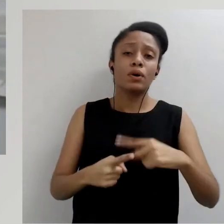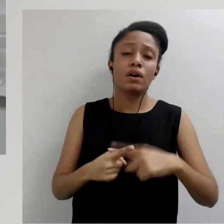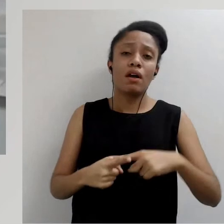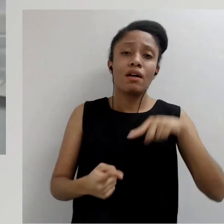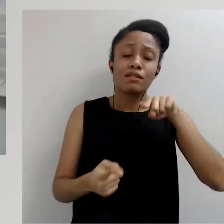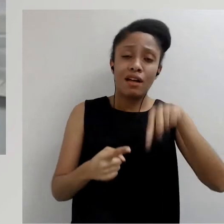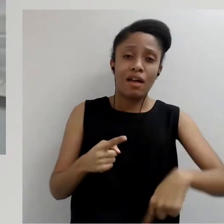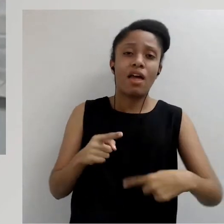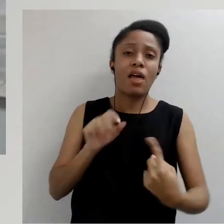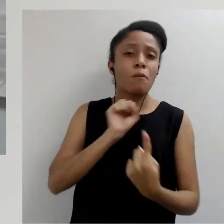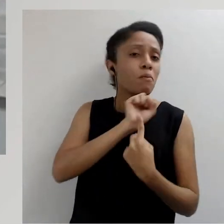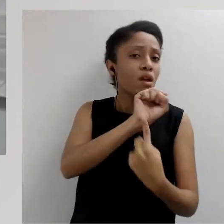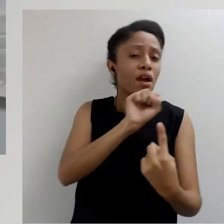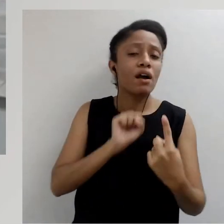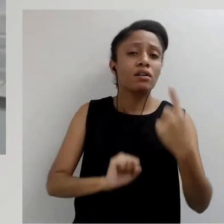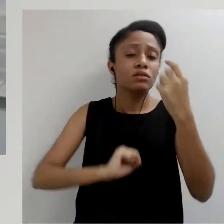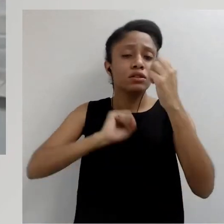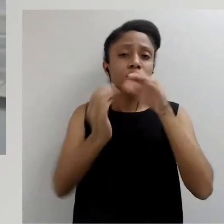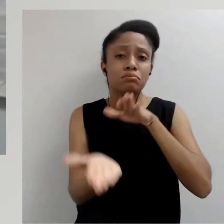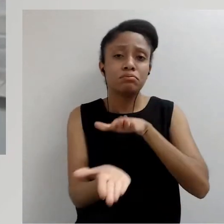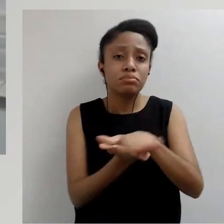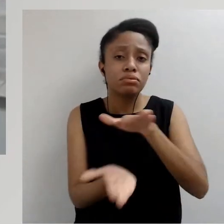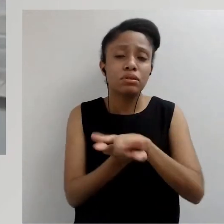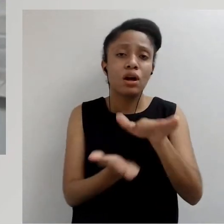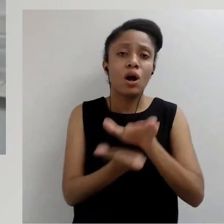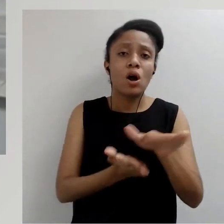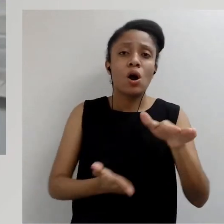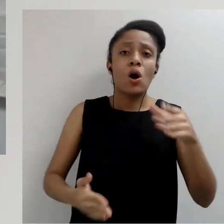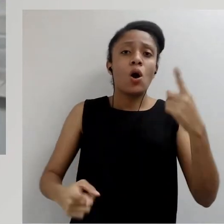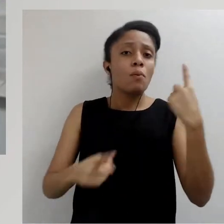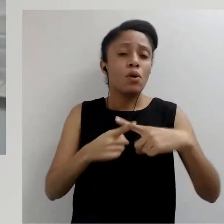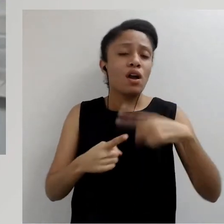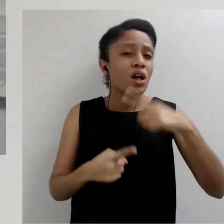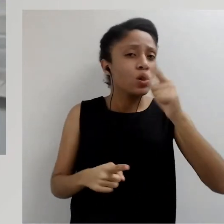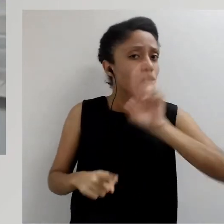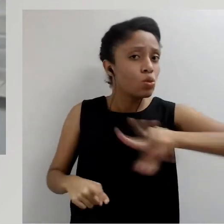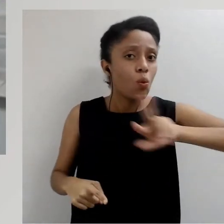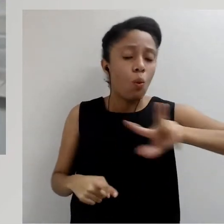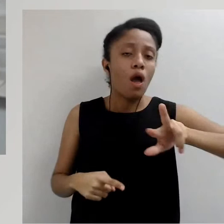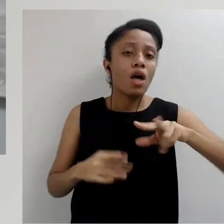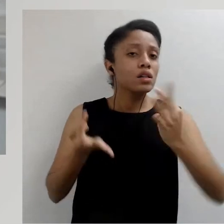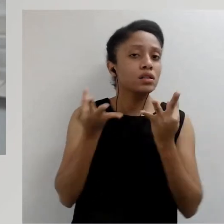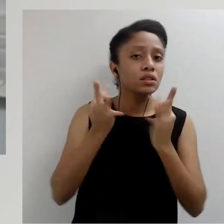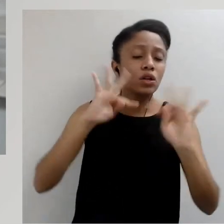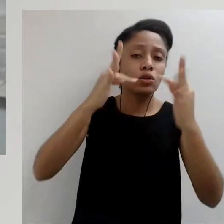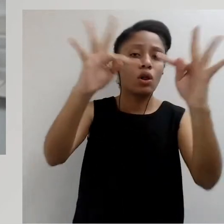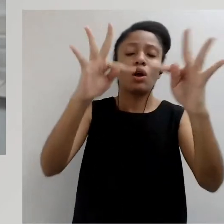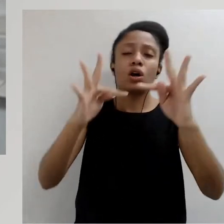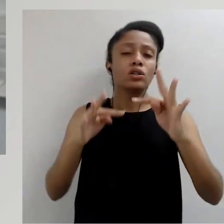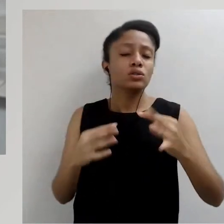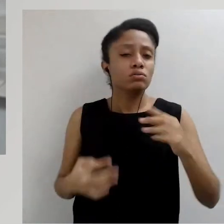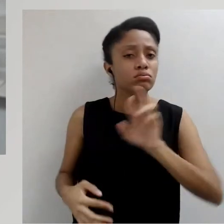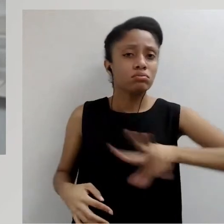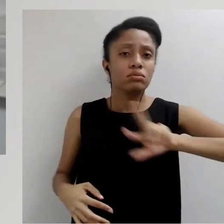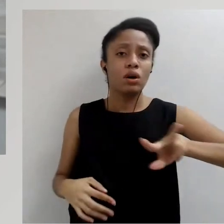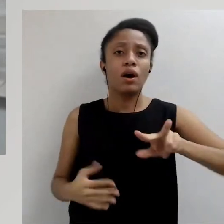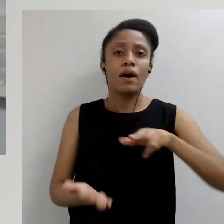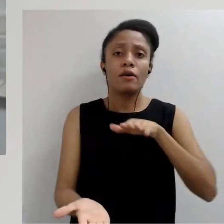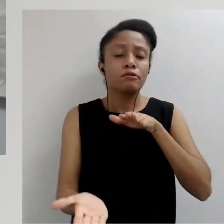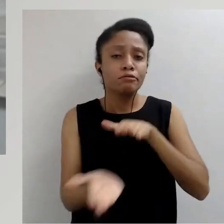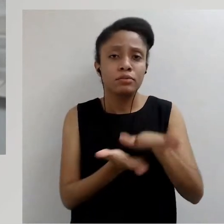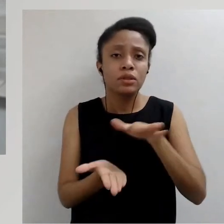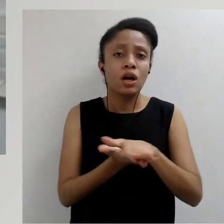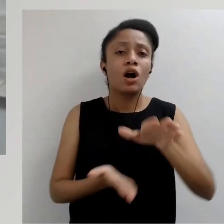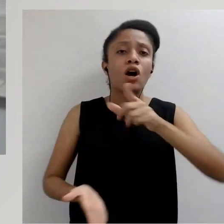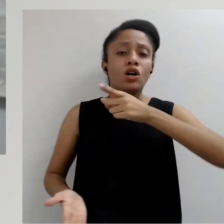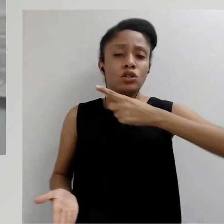the delay in the printing market, and I'm not talking about technological equipment, especially printing.